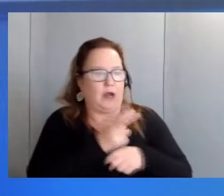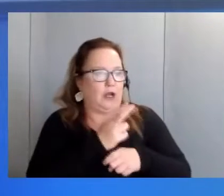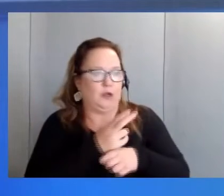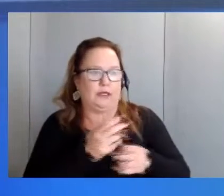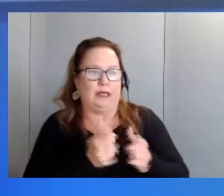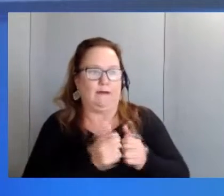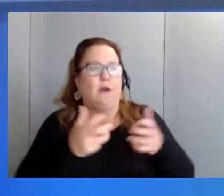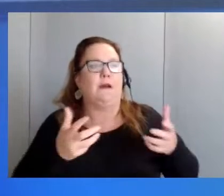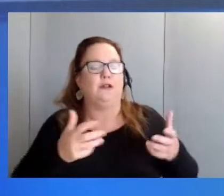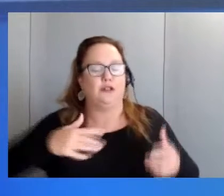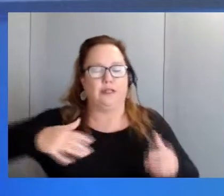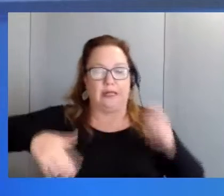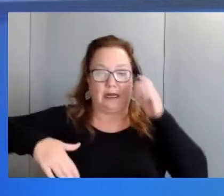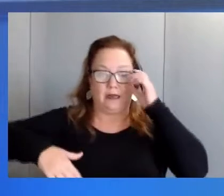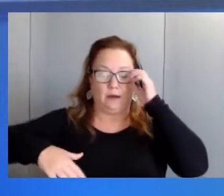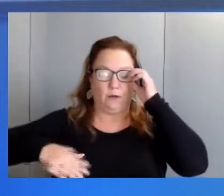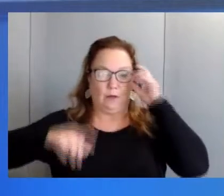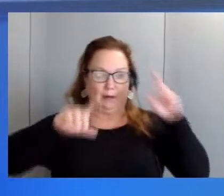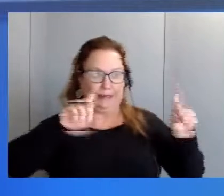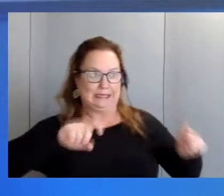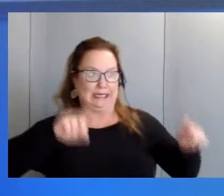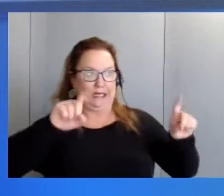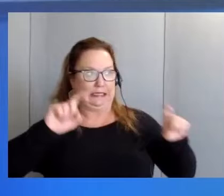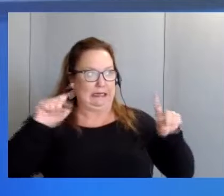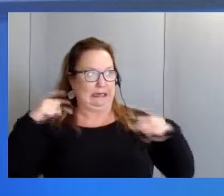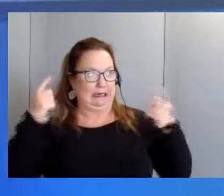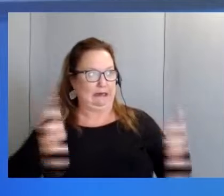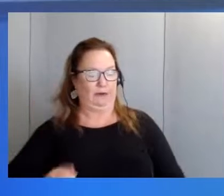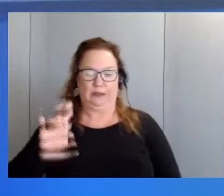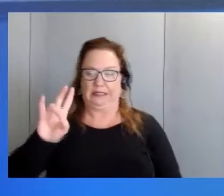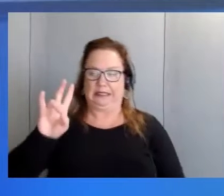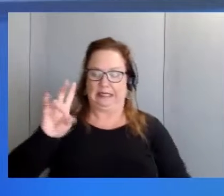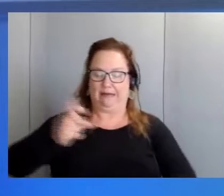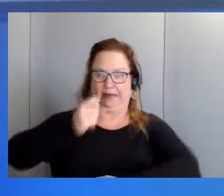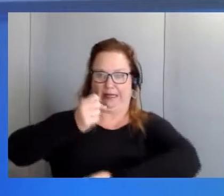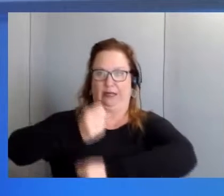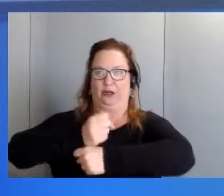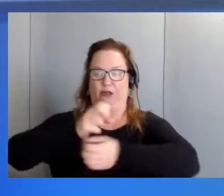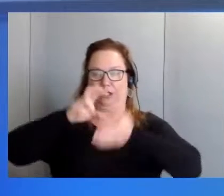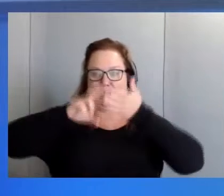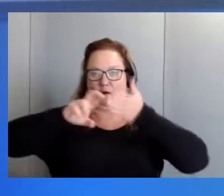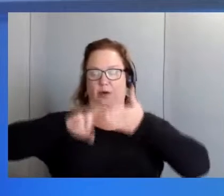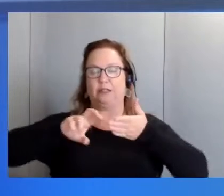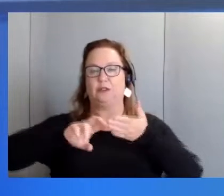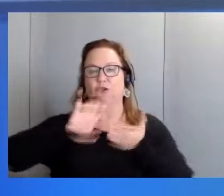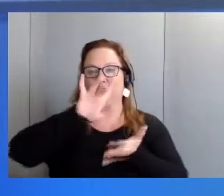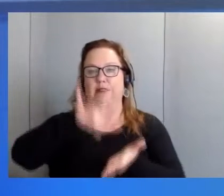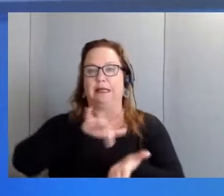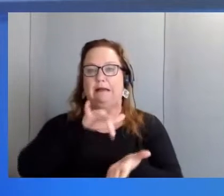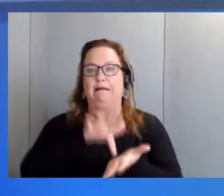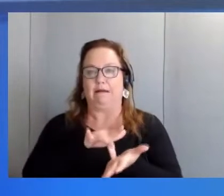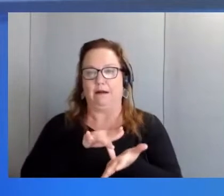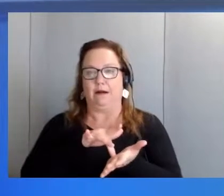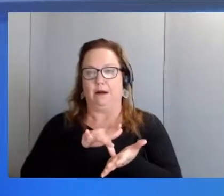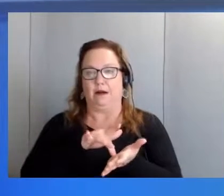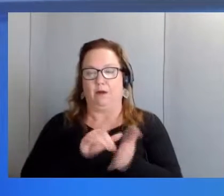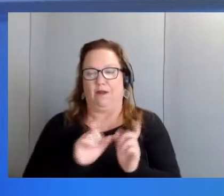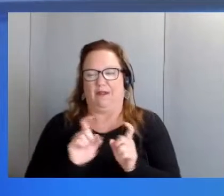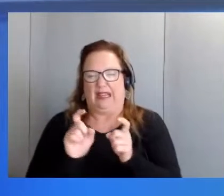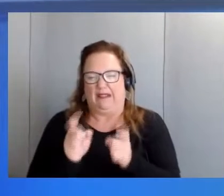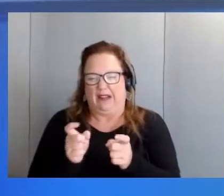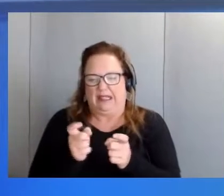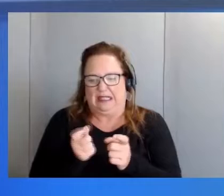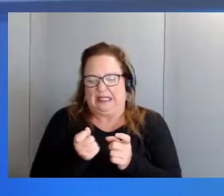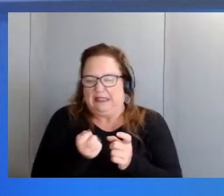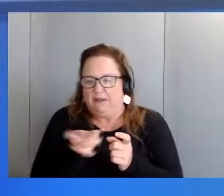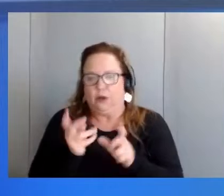yet. We've been testing it for 7 years, I think, in our research center, and we've prescribed it to a handful of people.